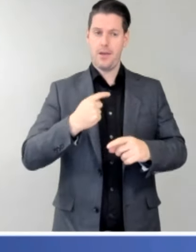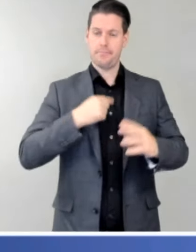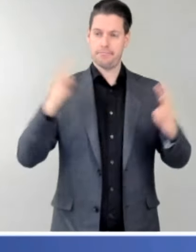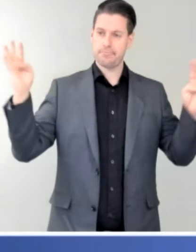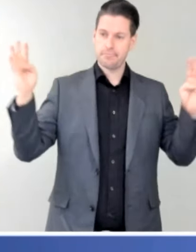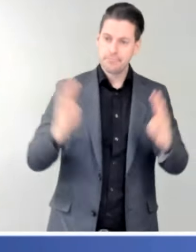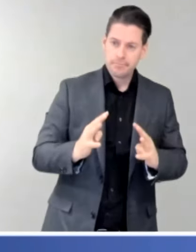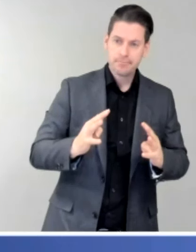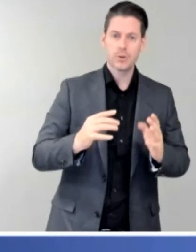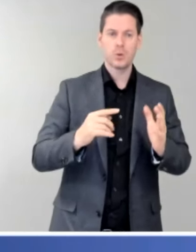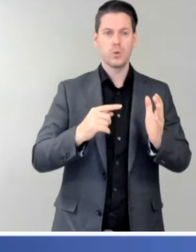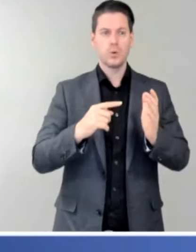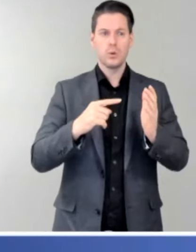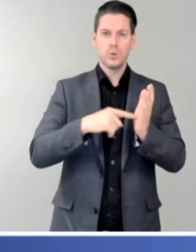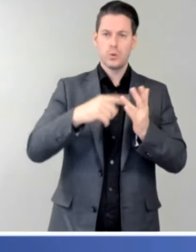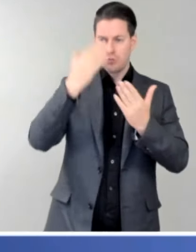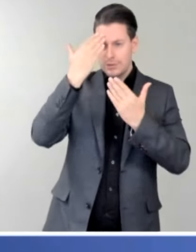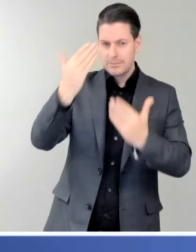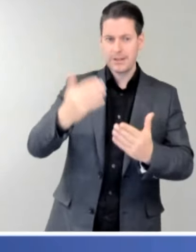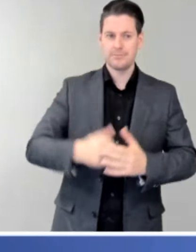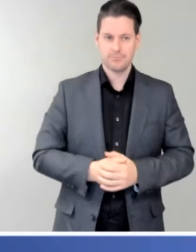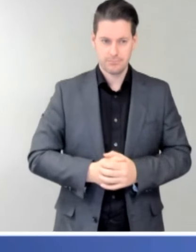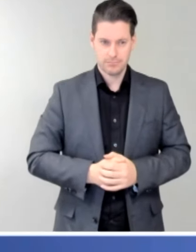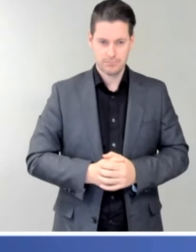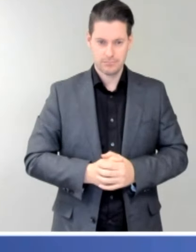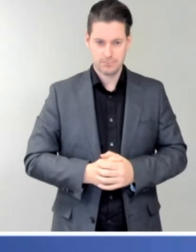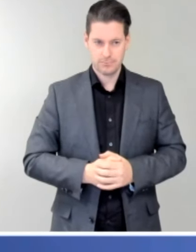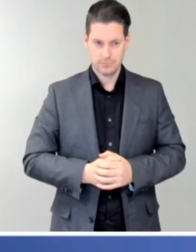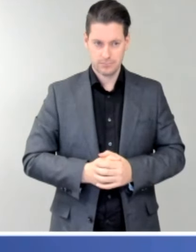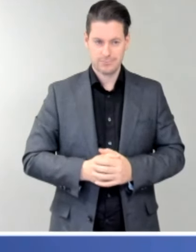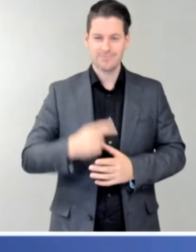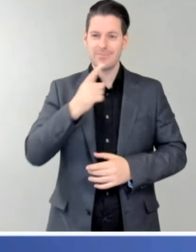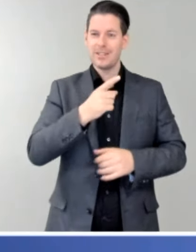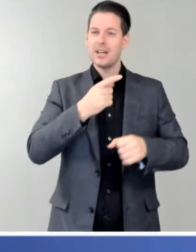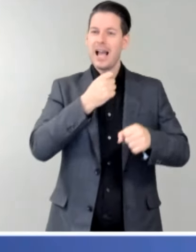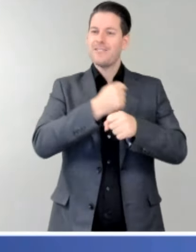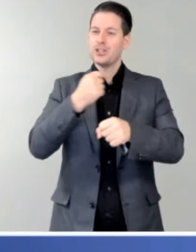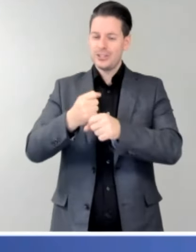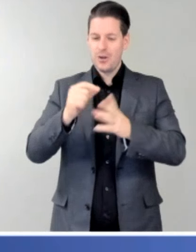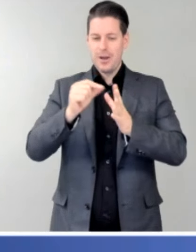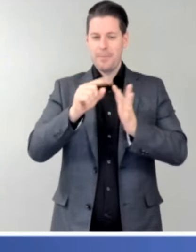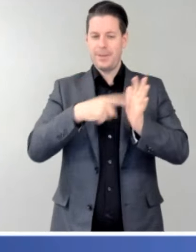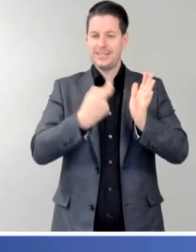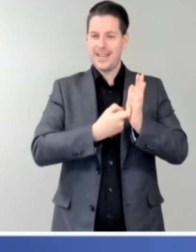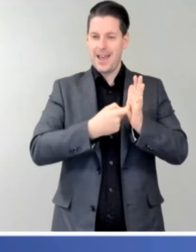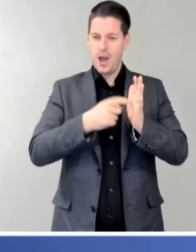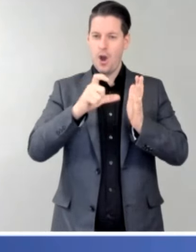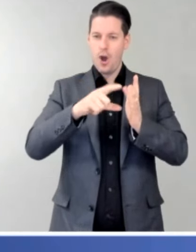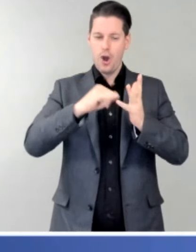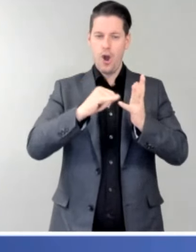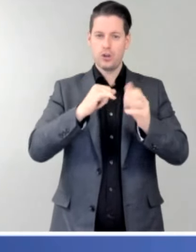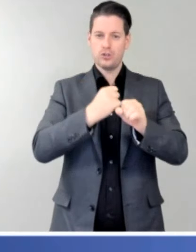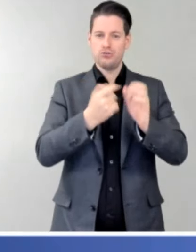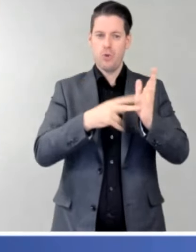respect, foreshadowed by former Governor-General Sir Peter Cosgrove in 2014, with his promise that we will